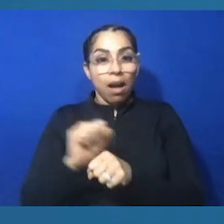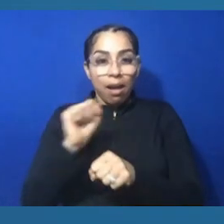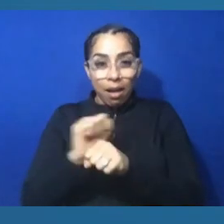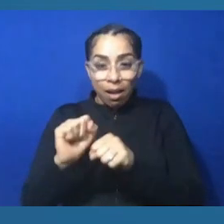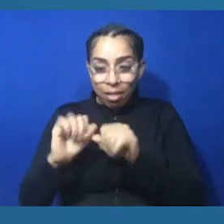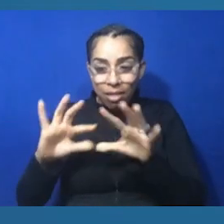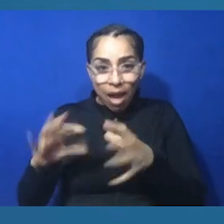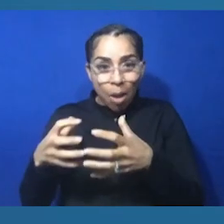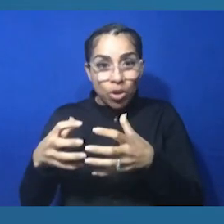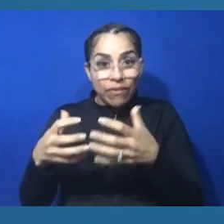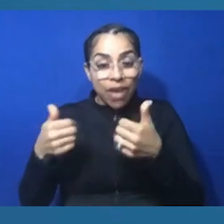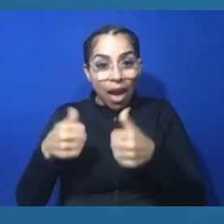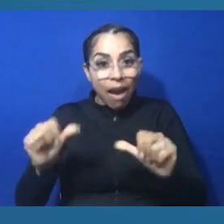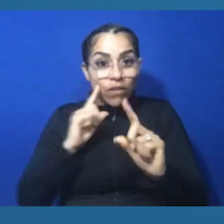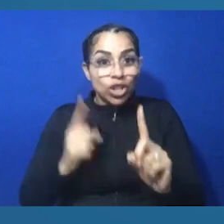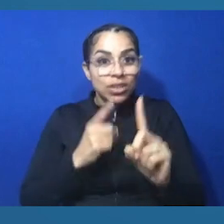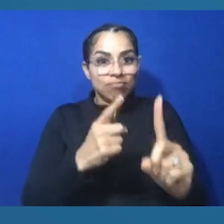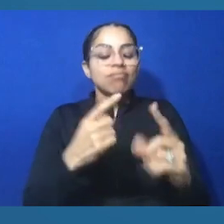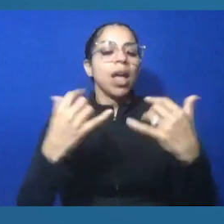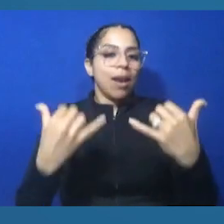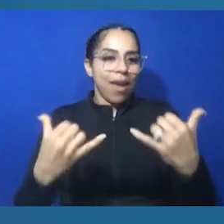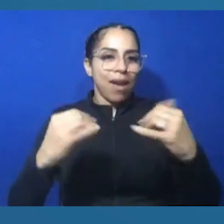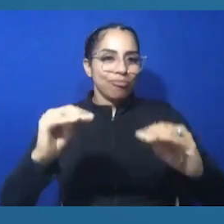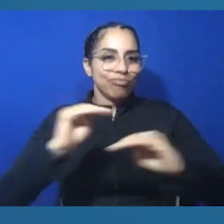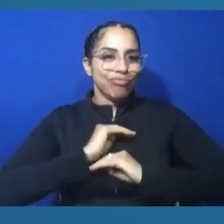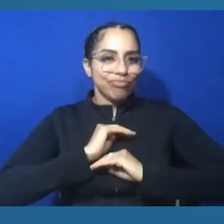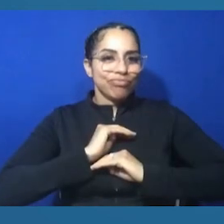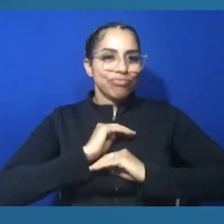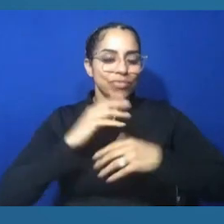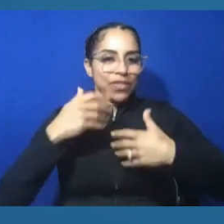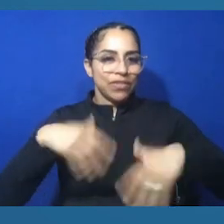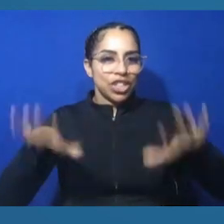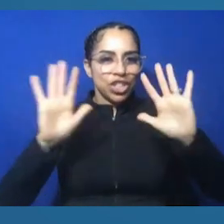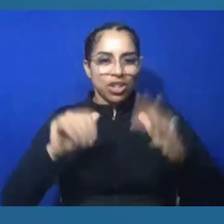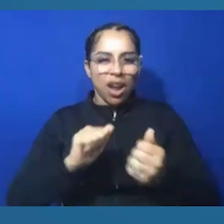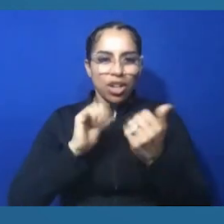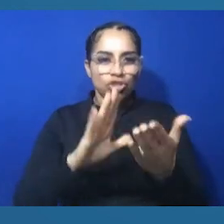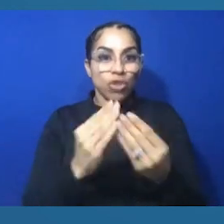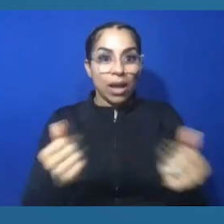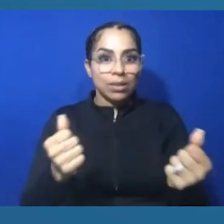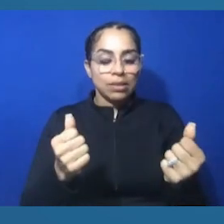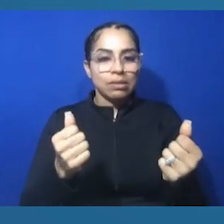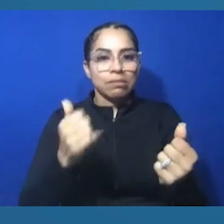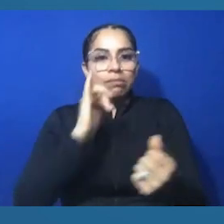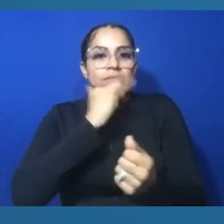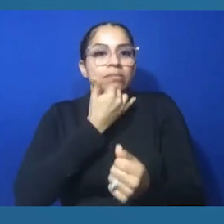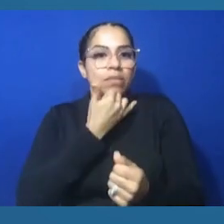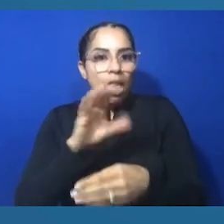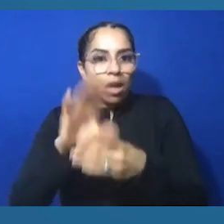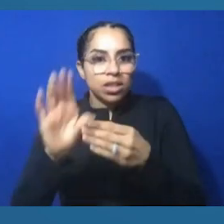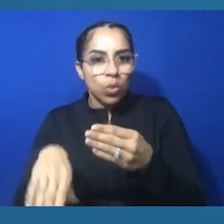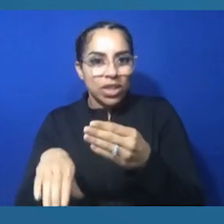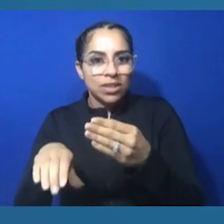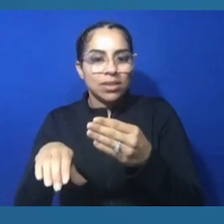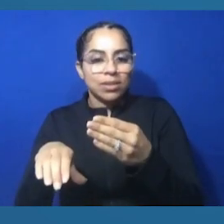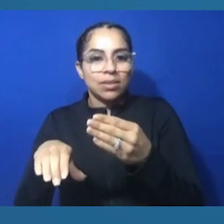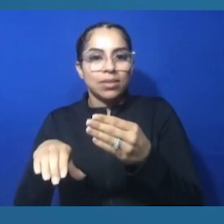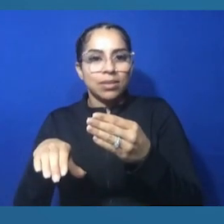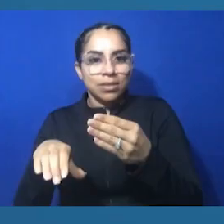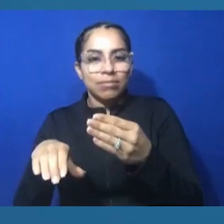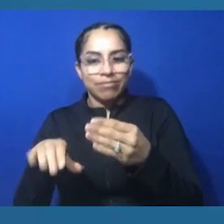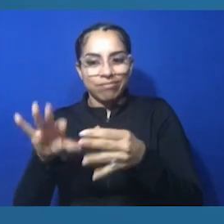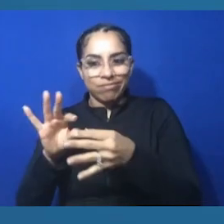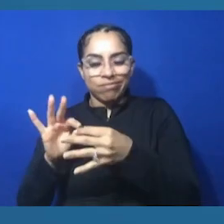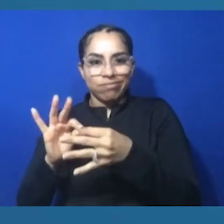have now addressed the unintended consequences that came along with the initial discovery changes.